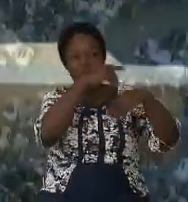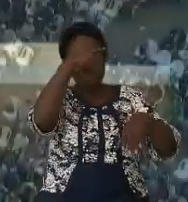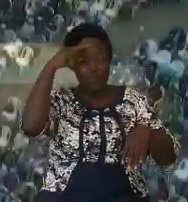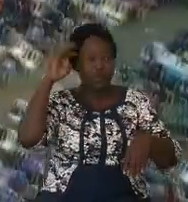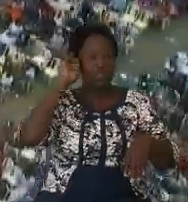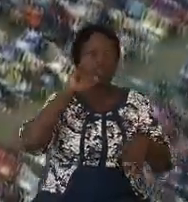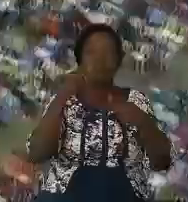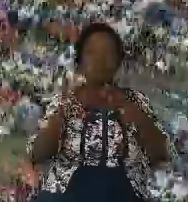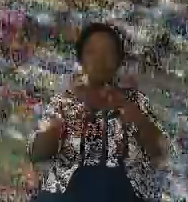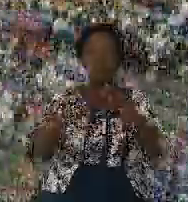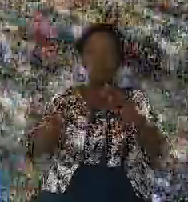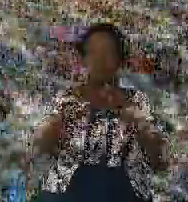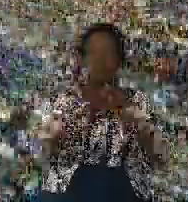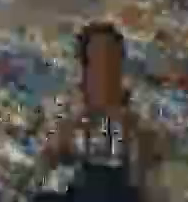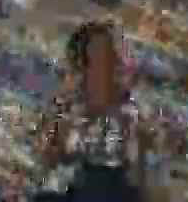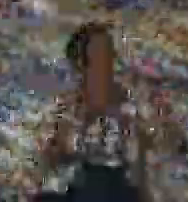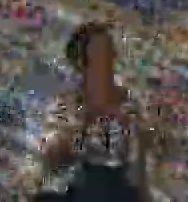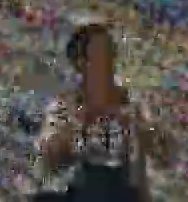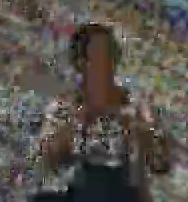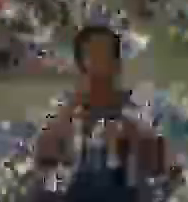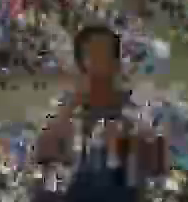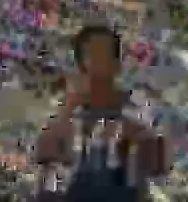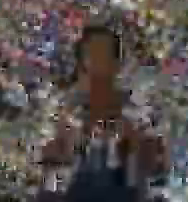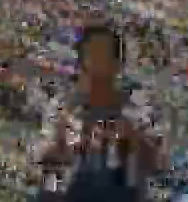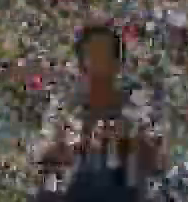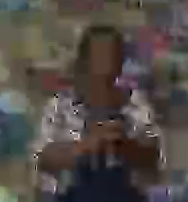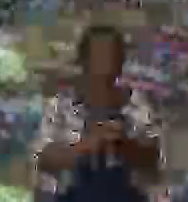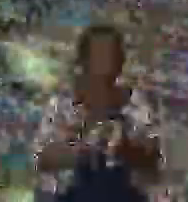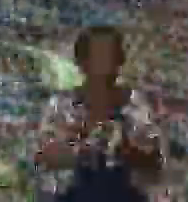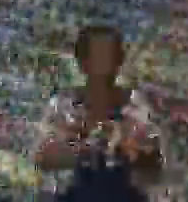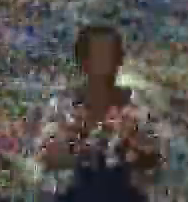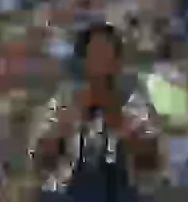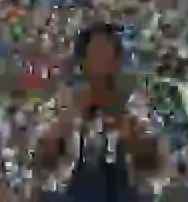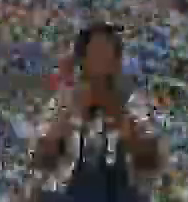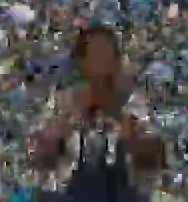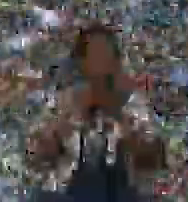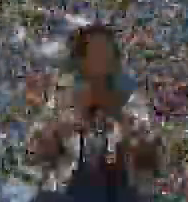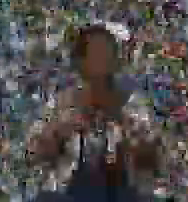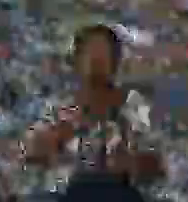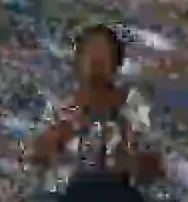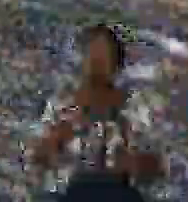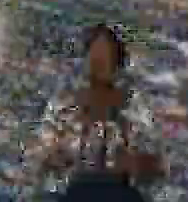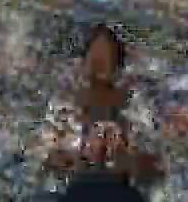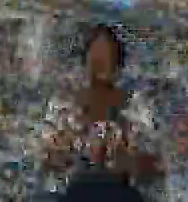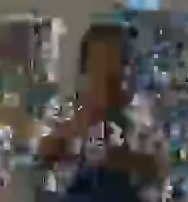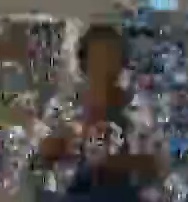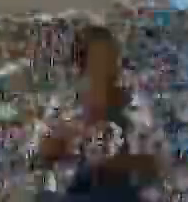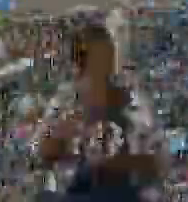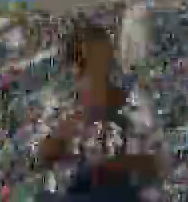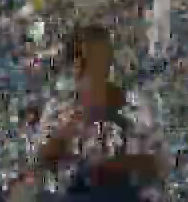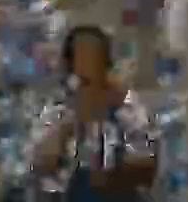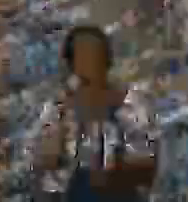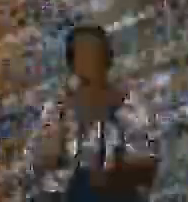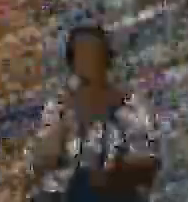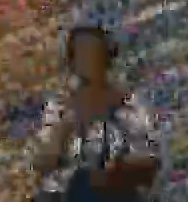heaven, because he's going to return as he prophesied. And he said, so that I receive you to